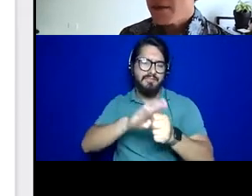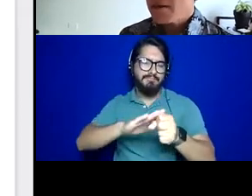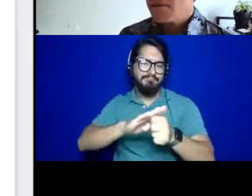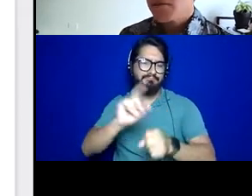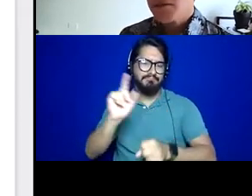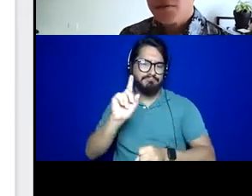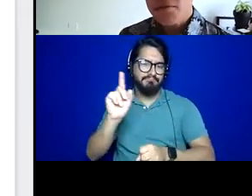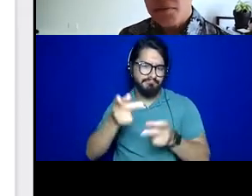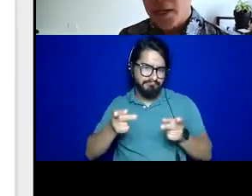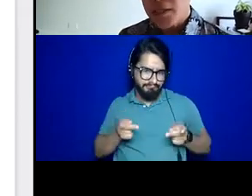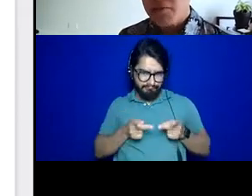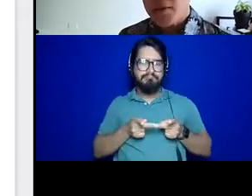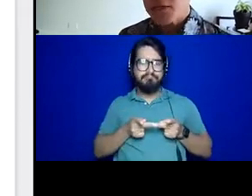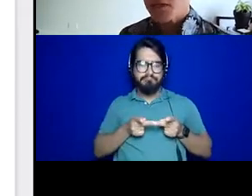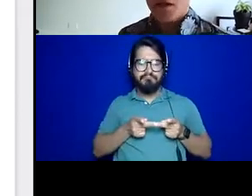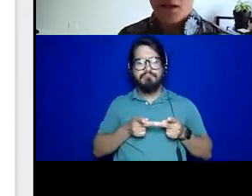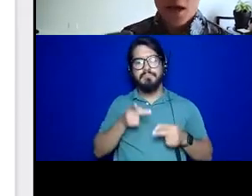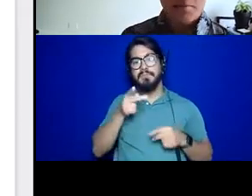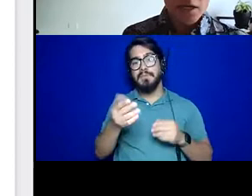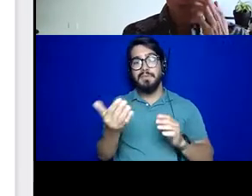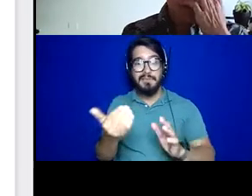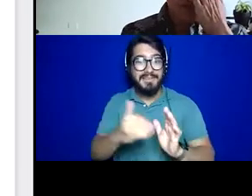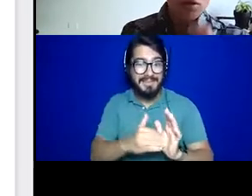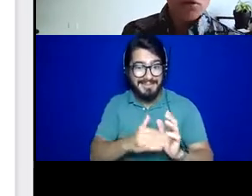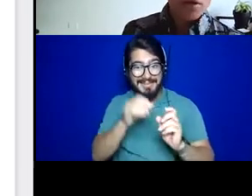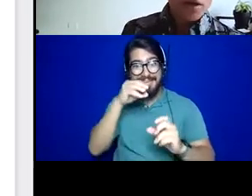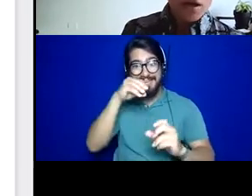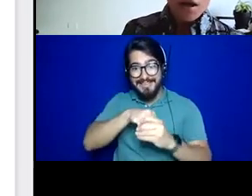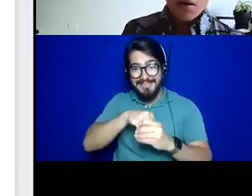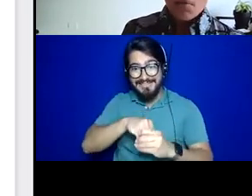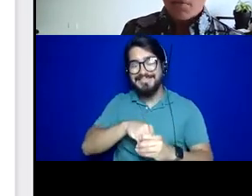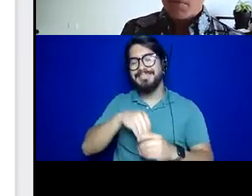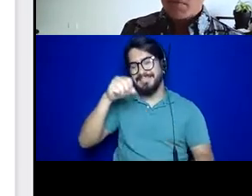And then you can turn off location information in applications. So